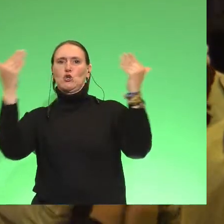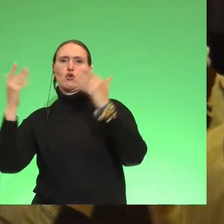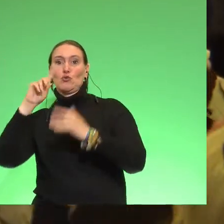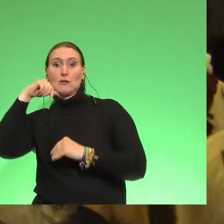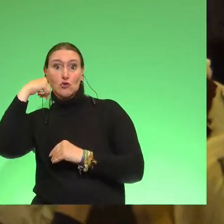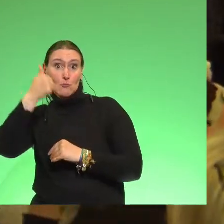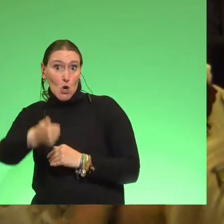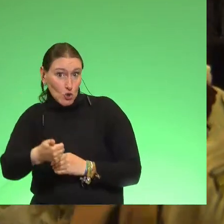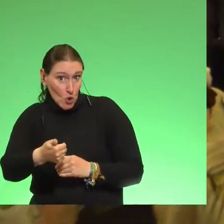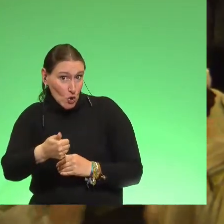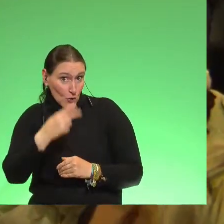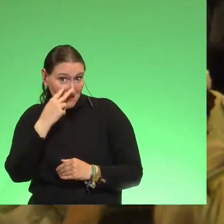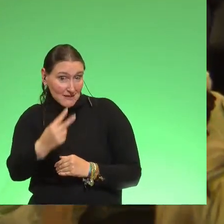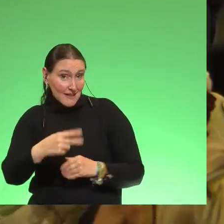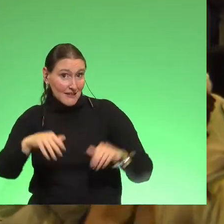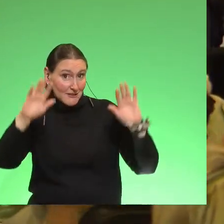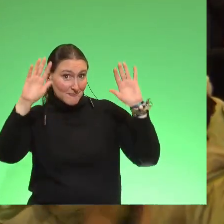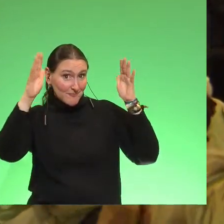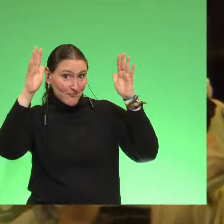all the.